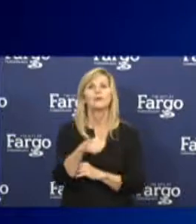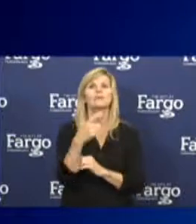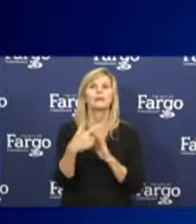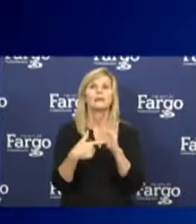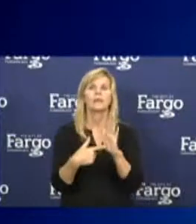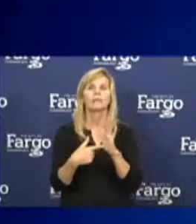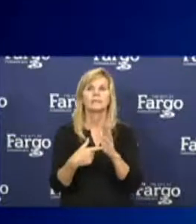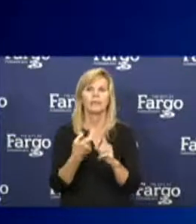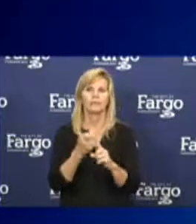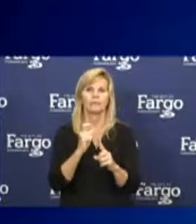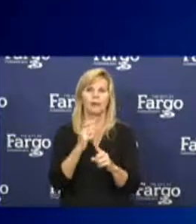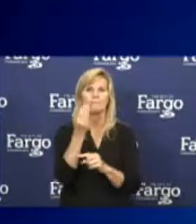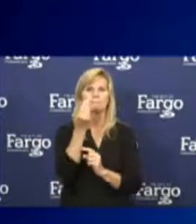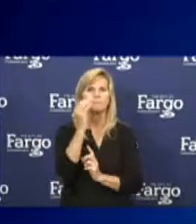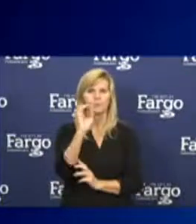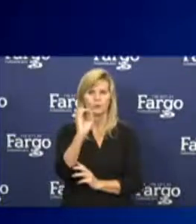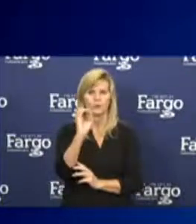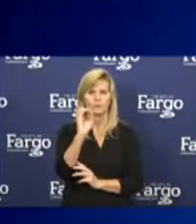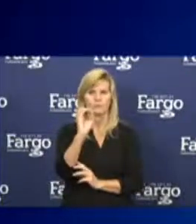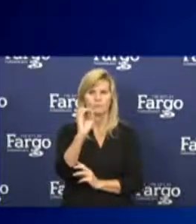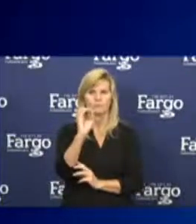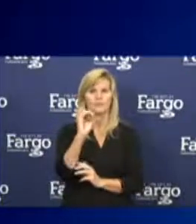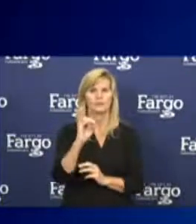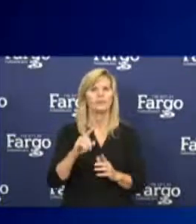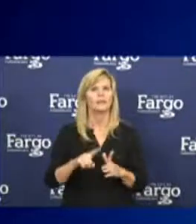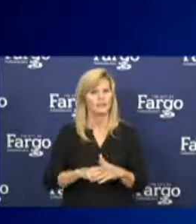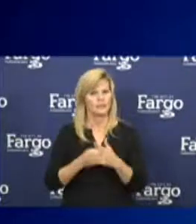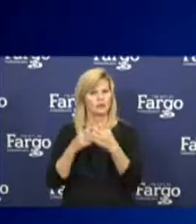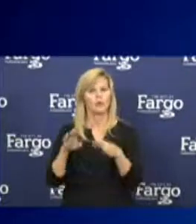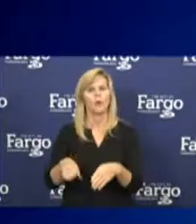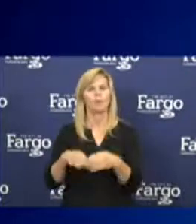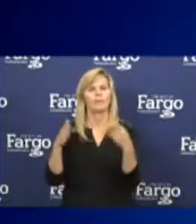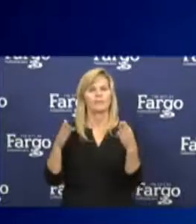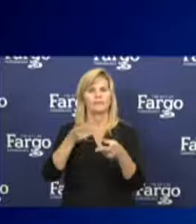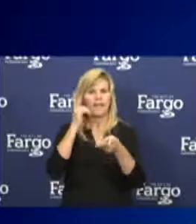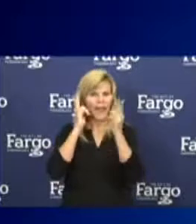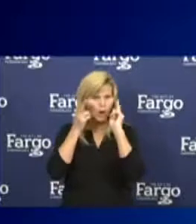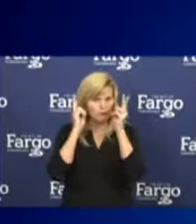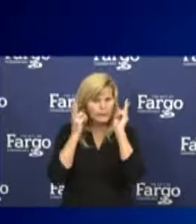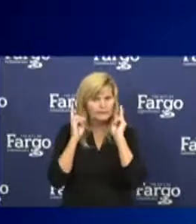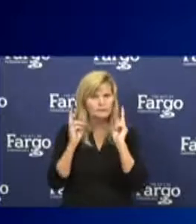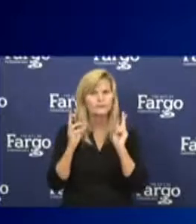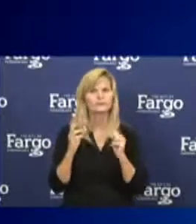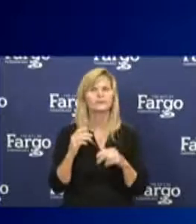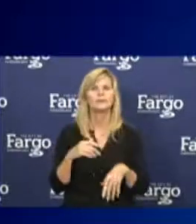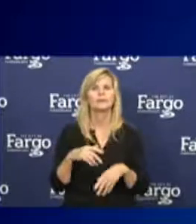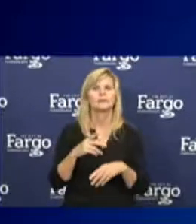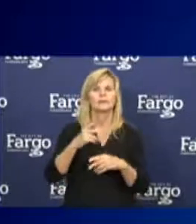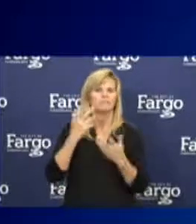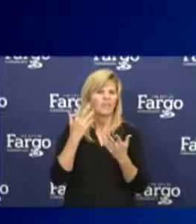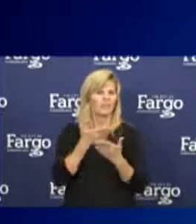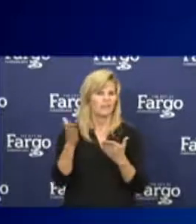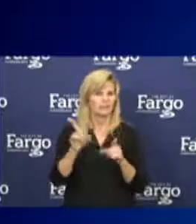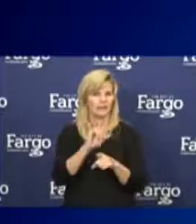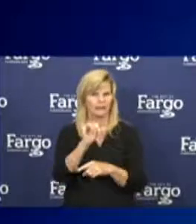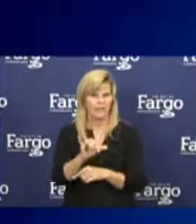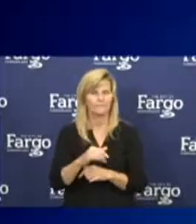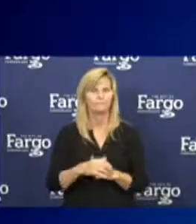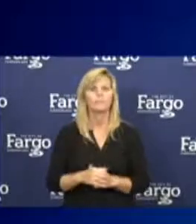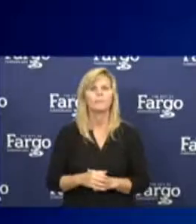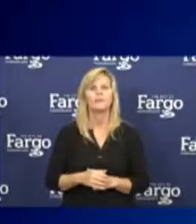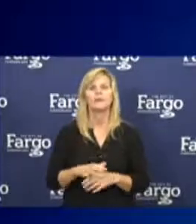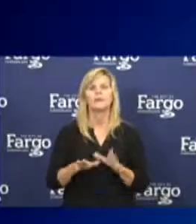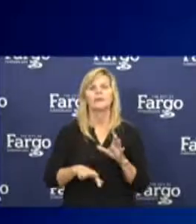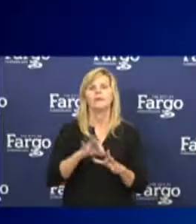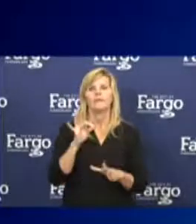this from Missouri, where they started to open things up, including hairdressers and barbershops, etc. And they